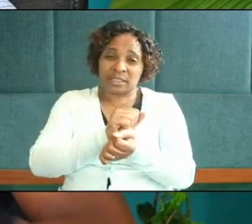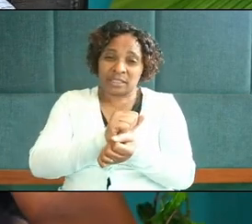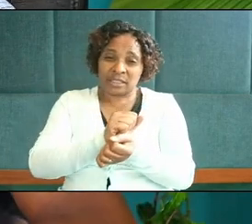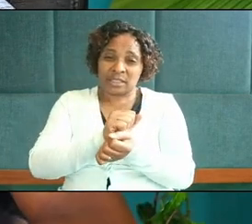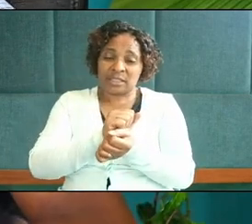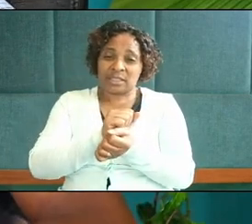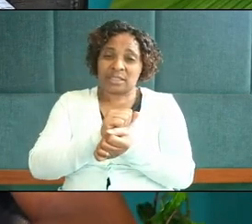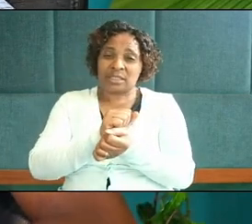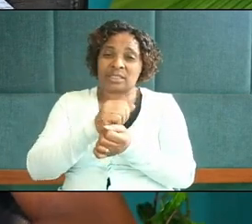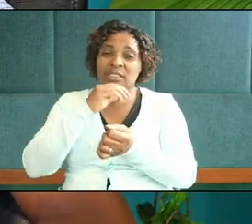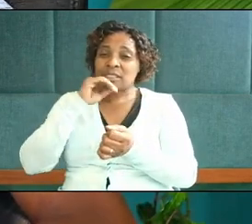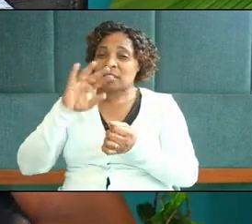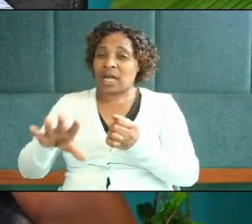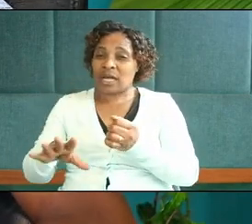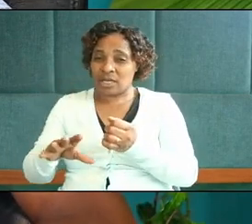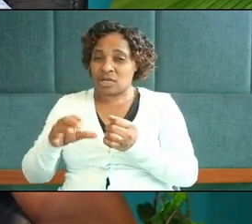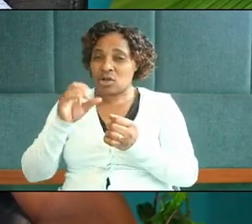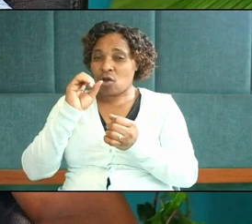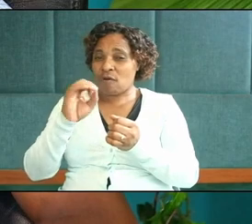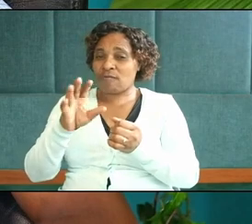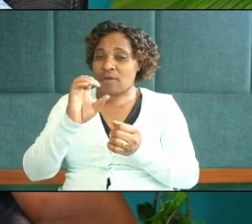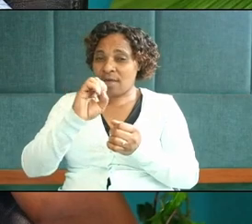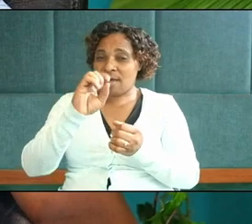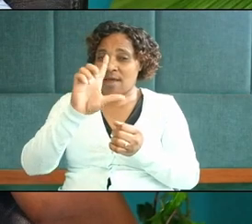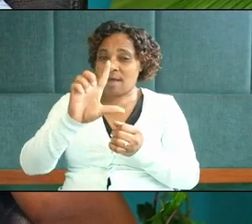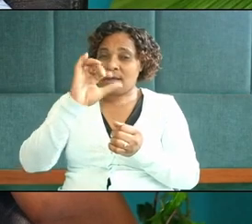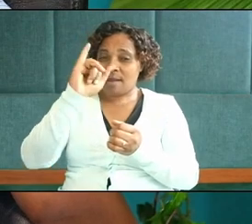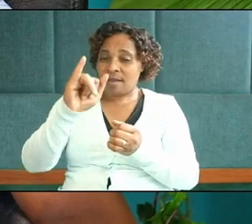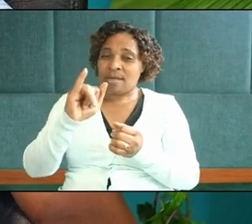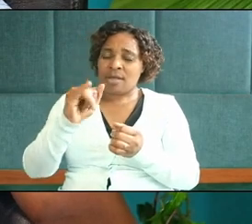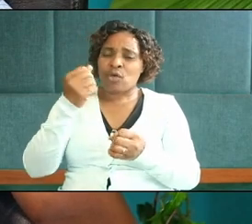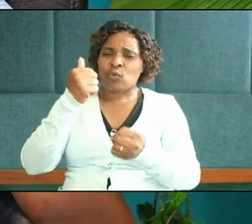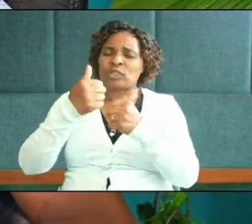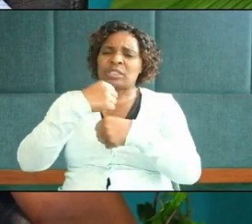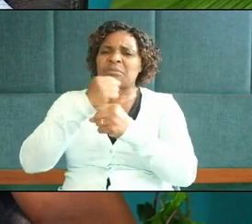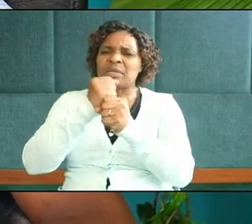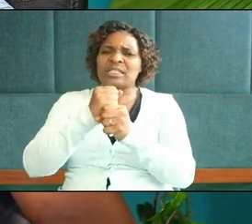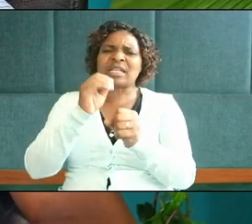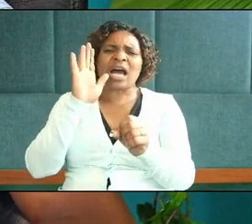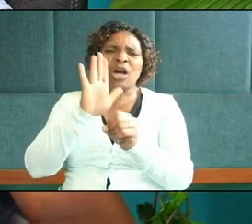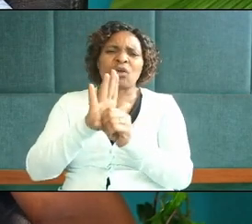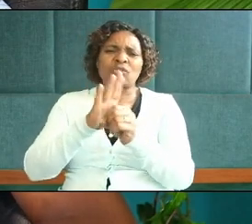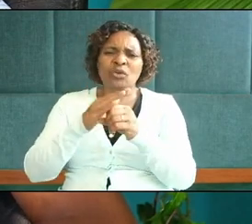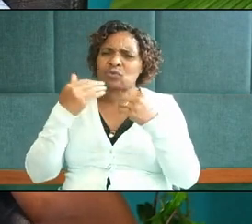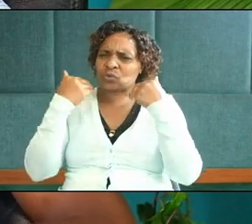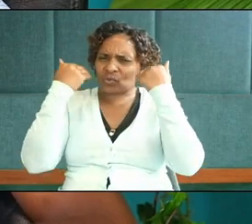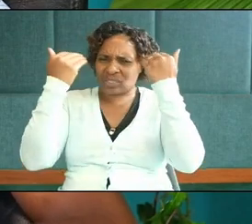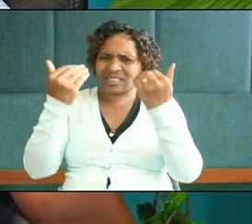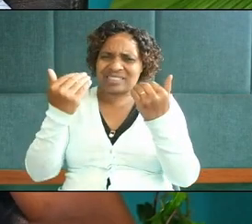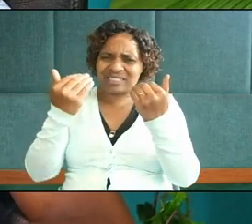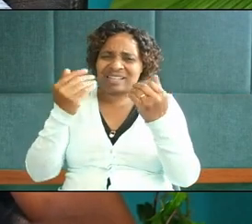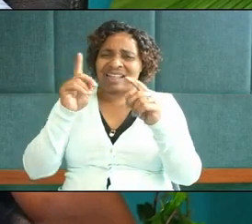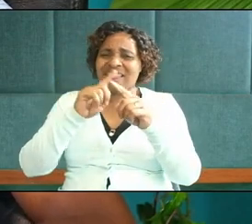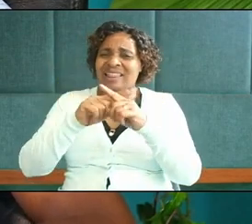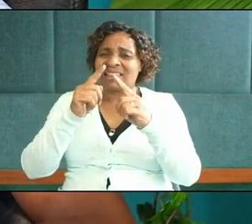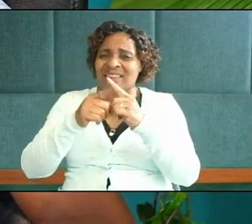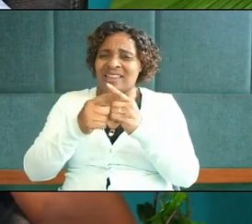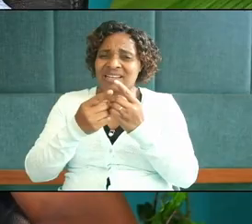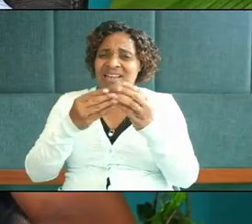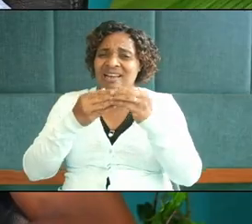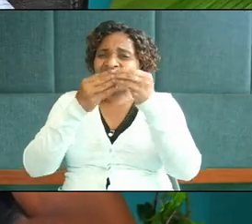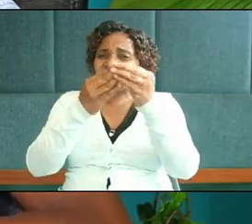the sons of Eli as well. And this causes a lot of distress, and it even leads to their